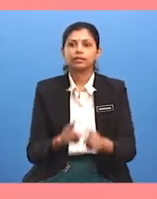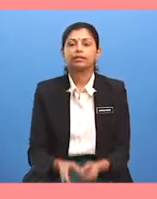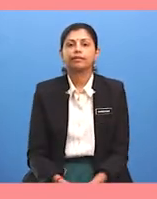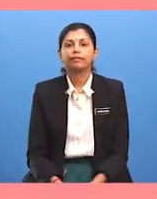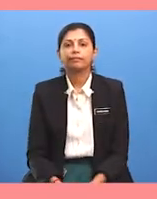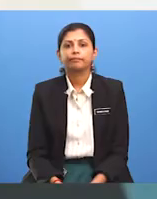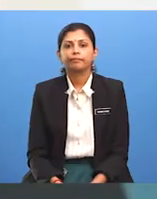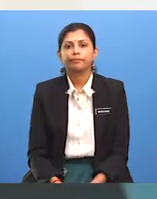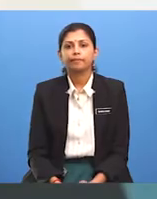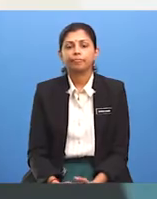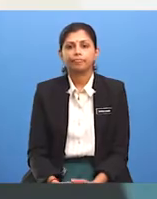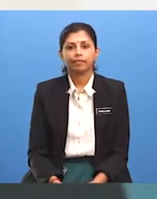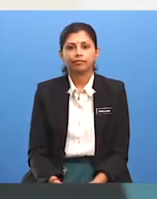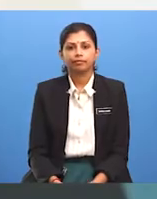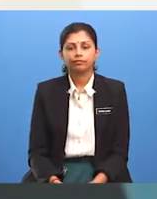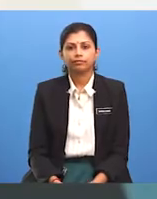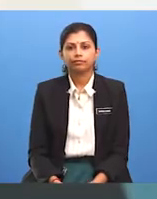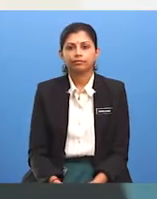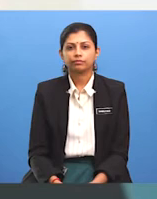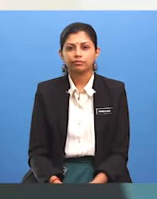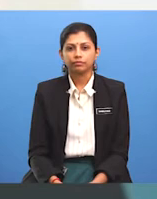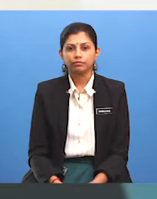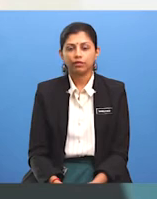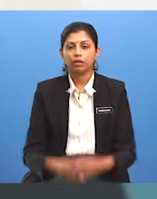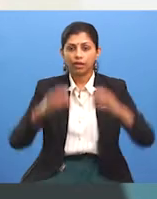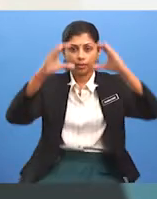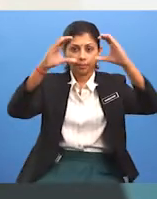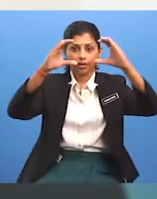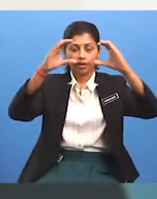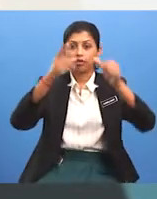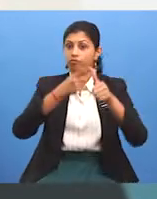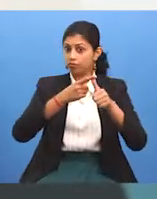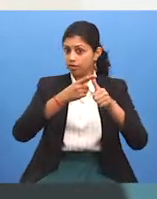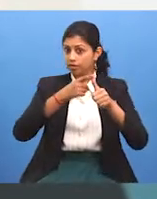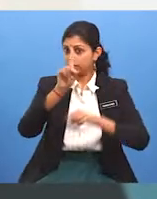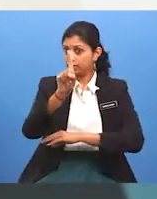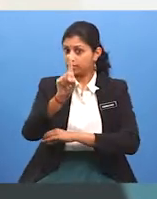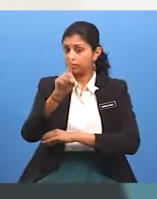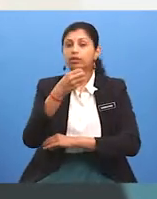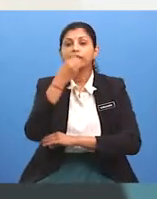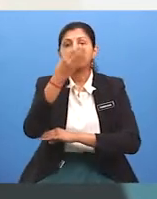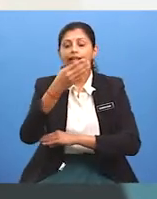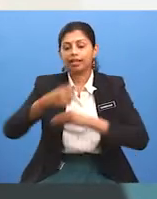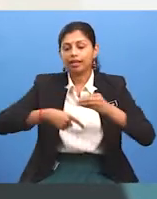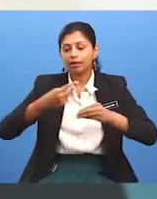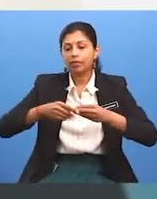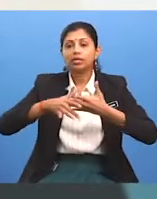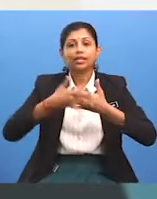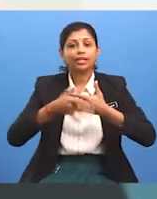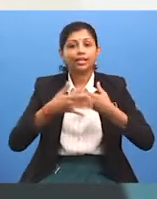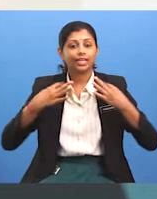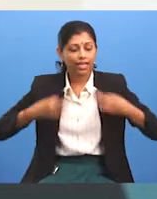education? Now, students, paragraph 1 talks about his early life